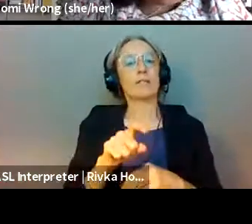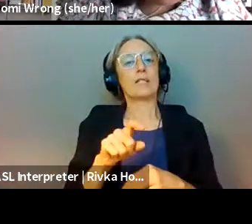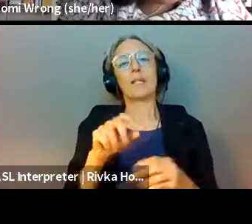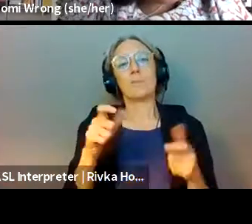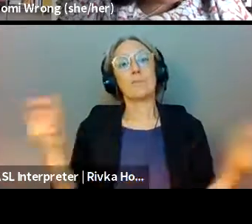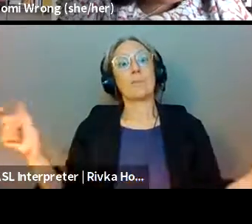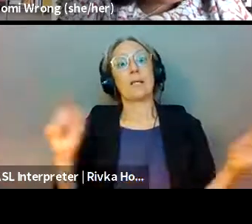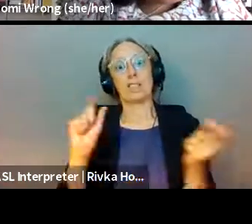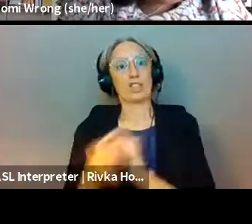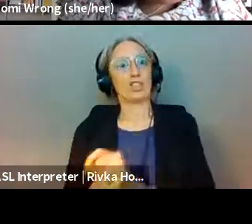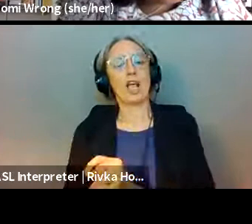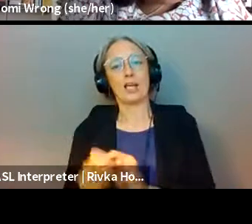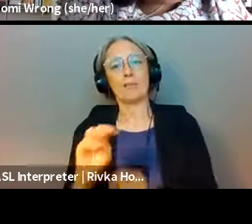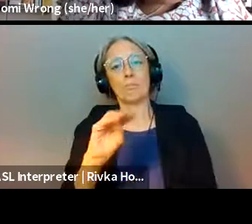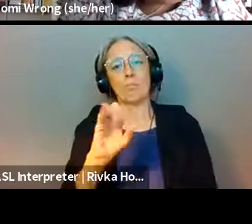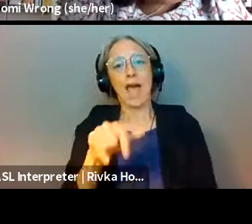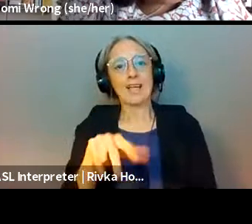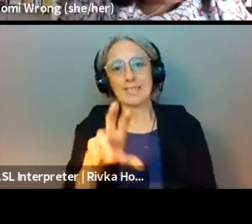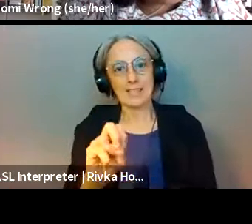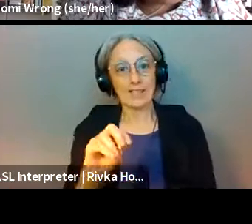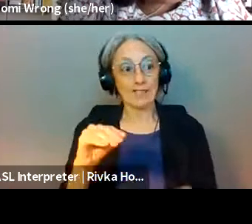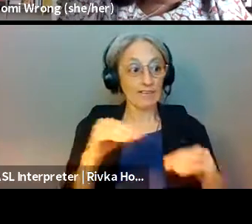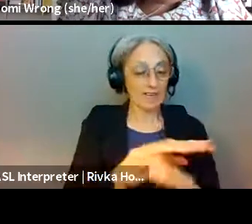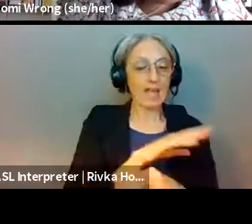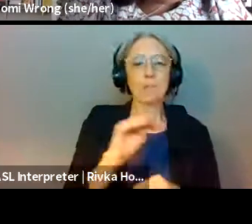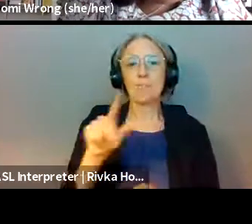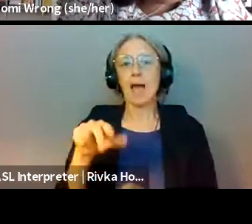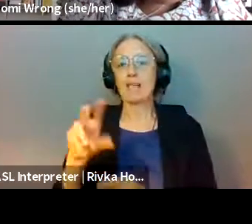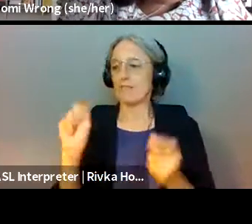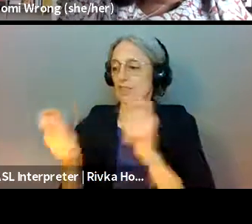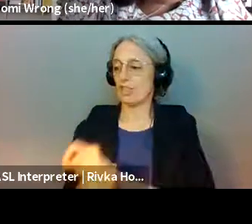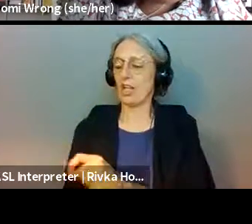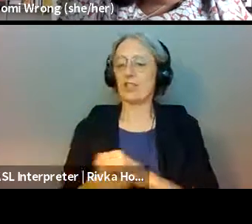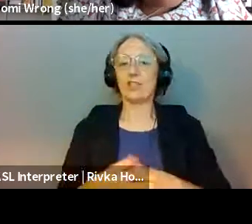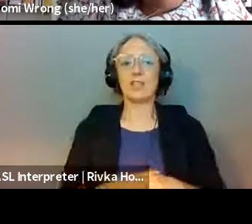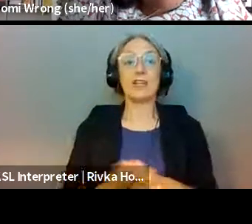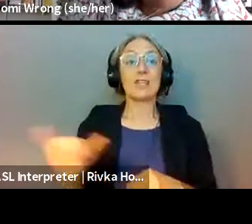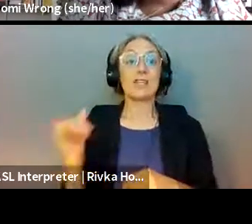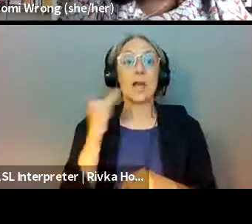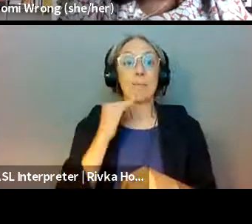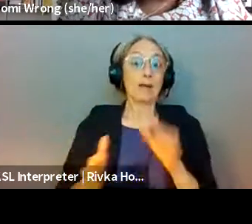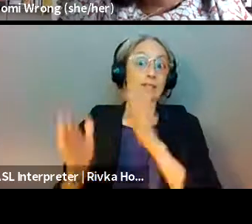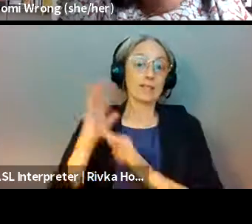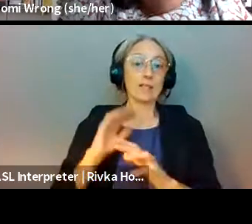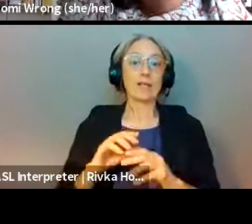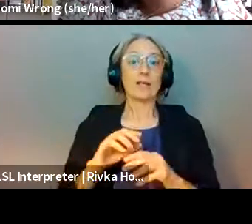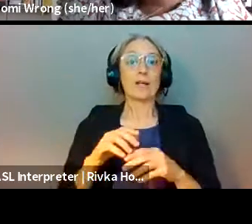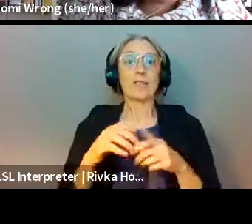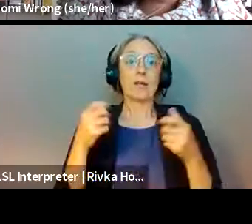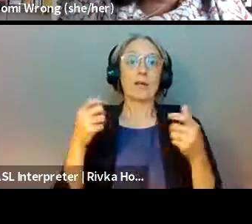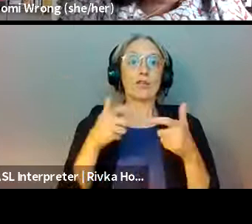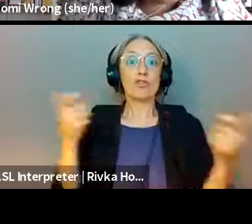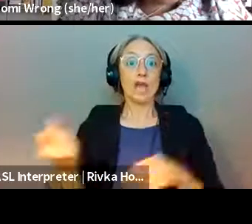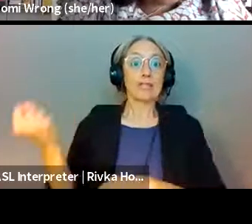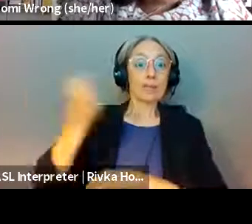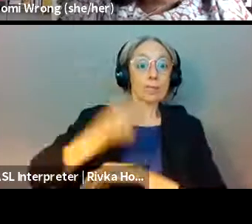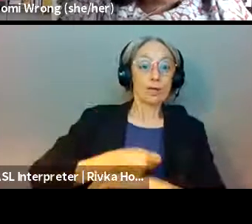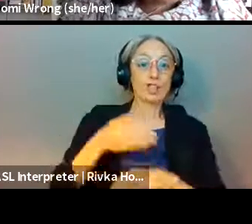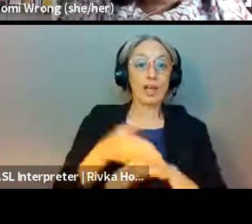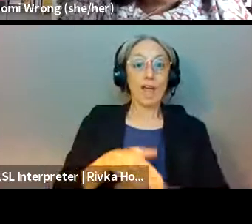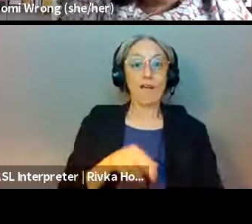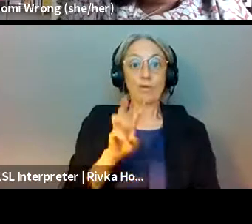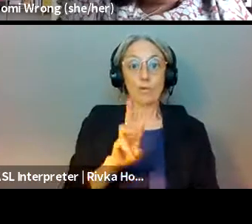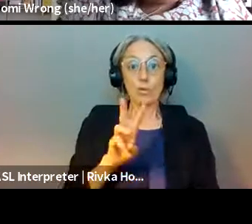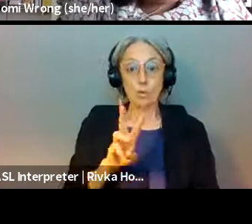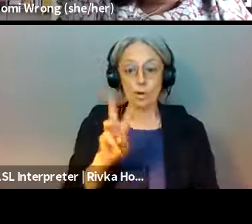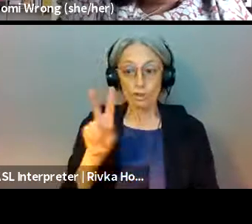way we created massive change during the Great Depression following World War II, that needs to